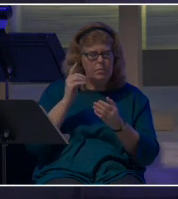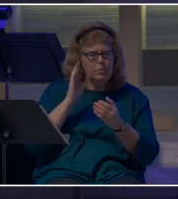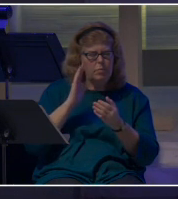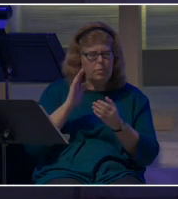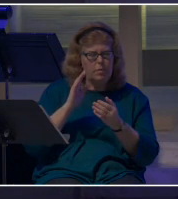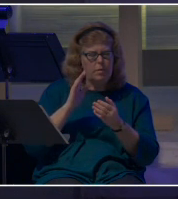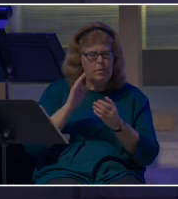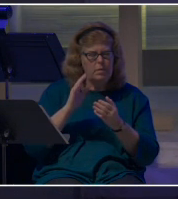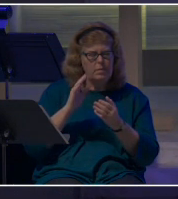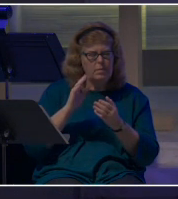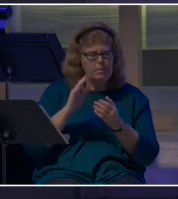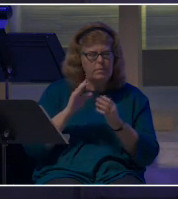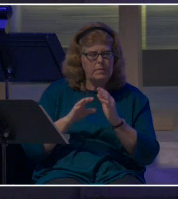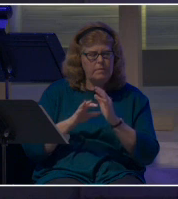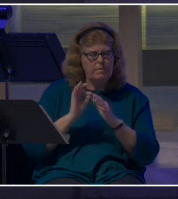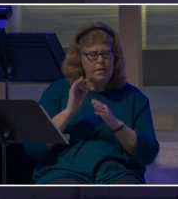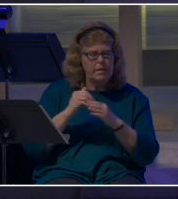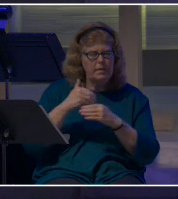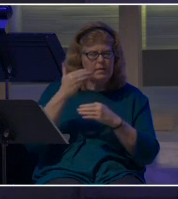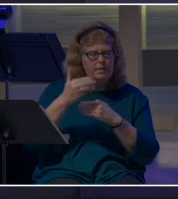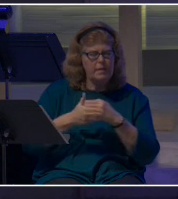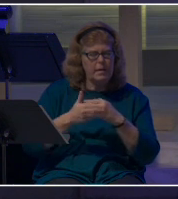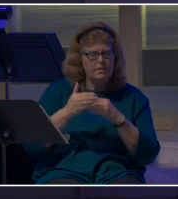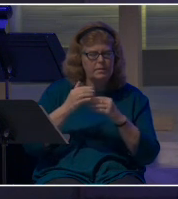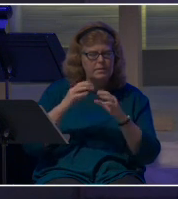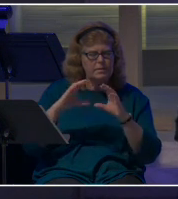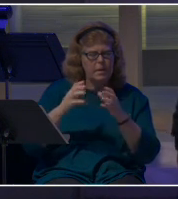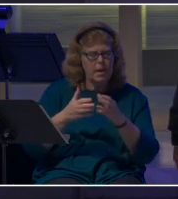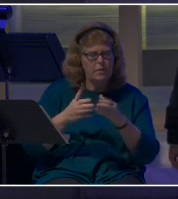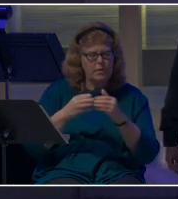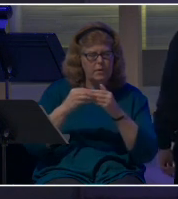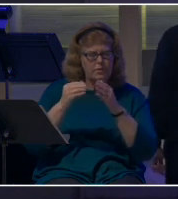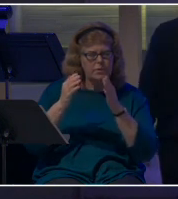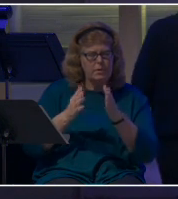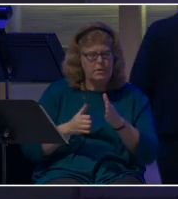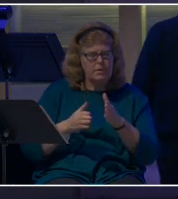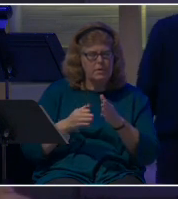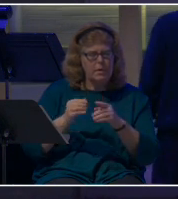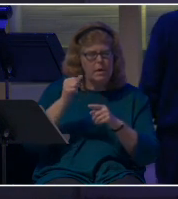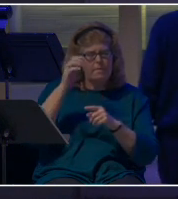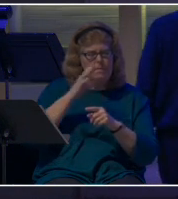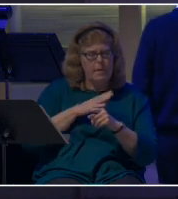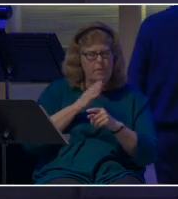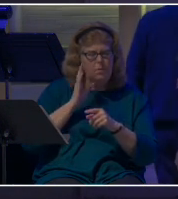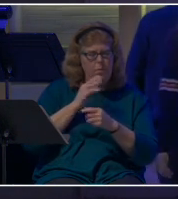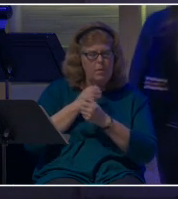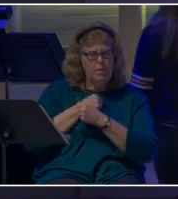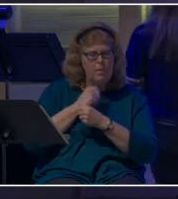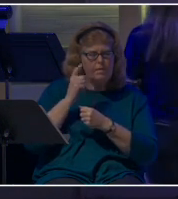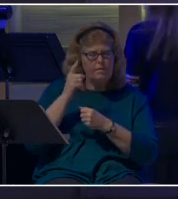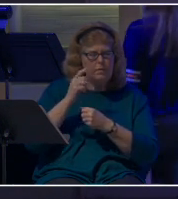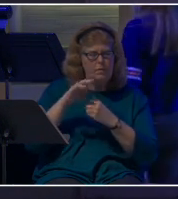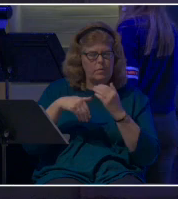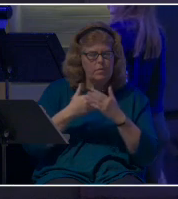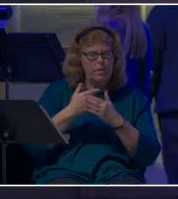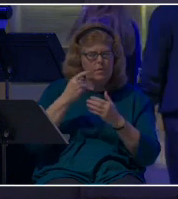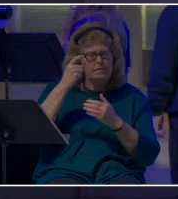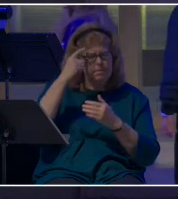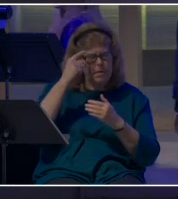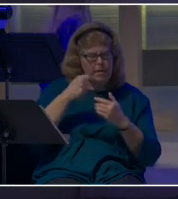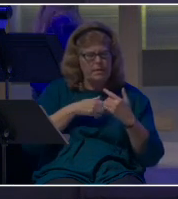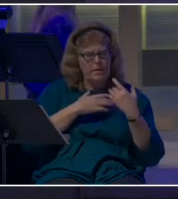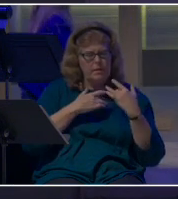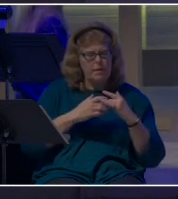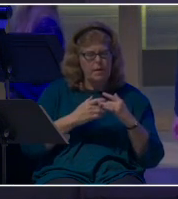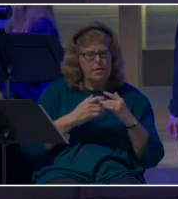up the next congregational leader, that this man would love you with all of his mind, with all of his heart,